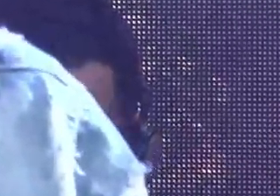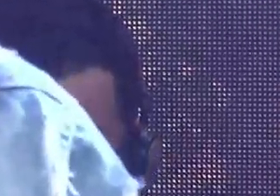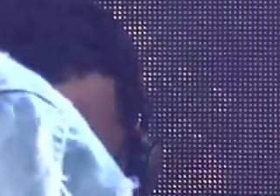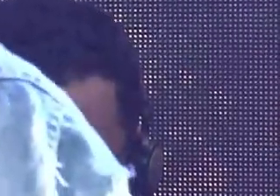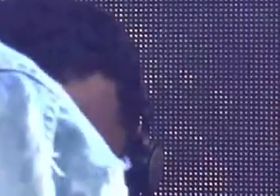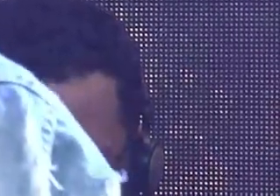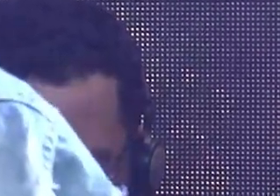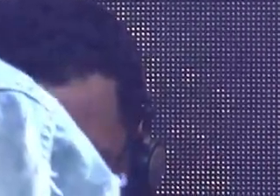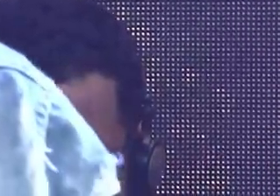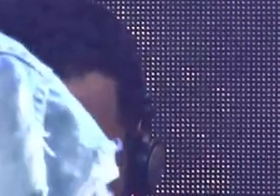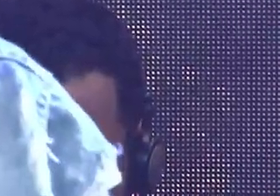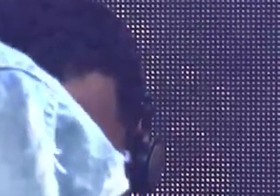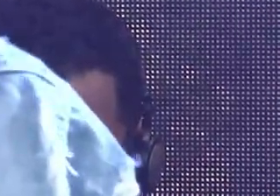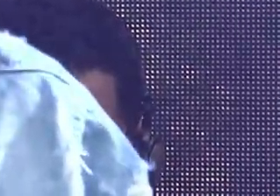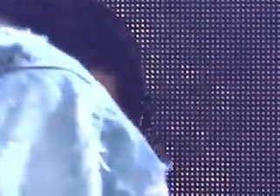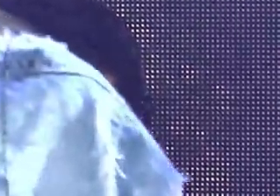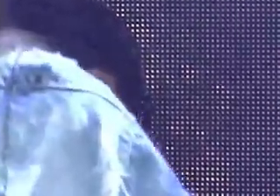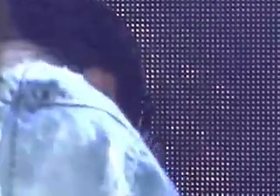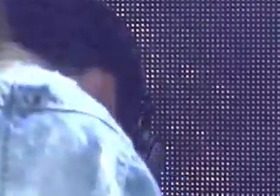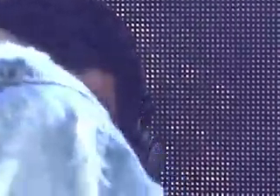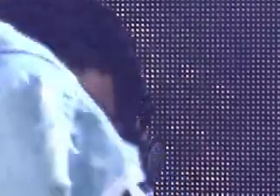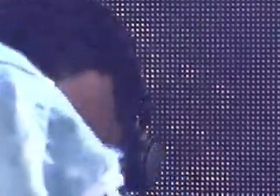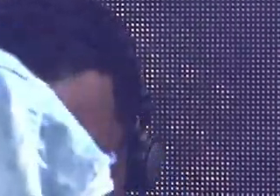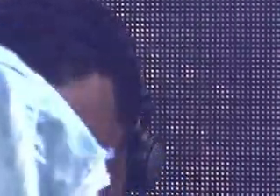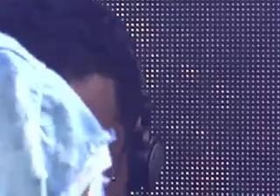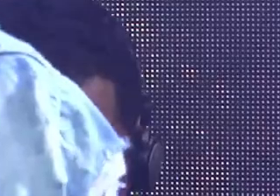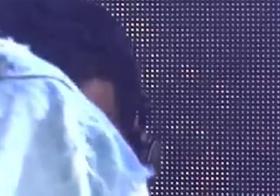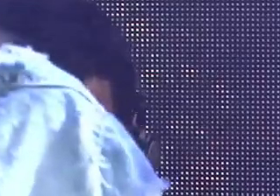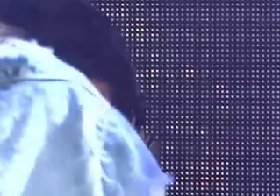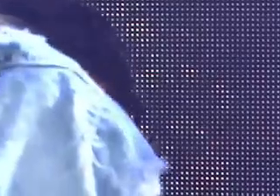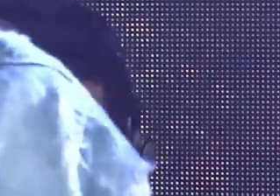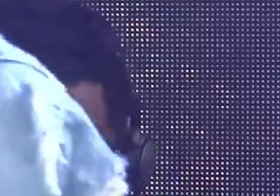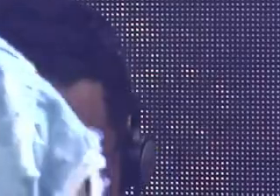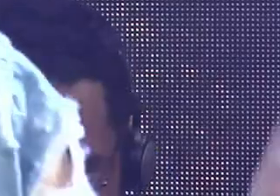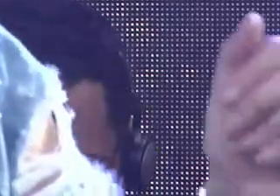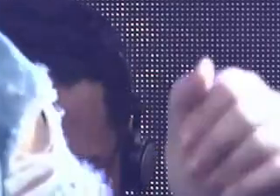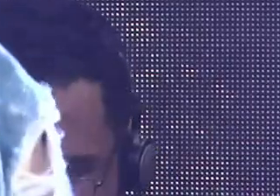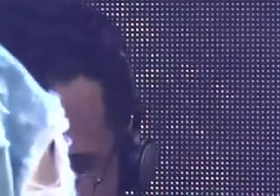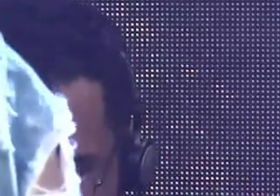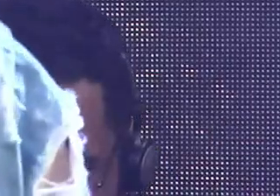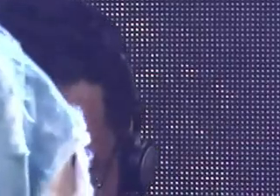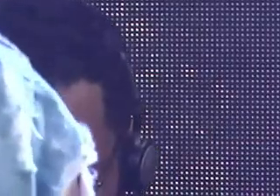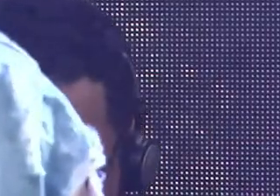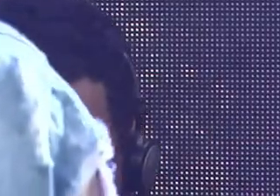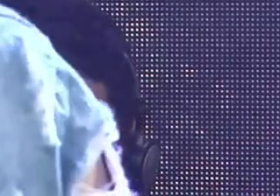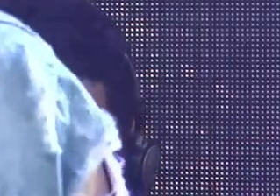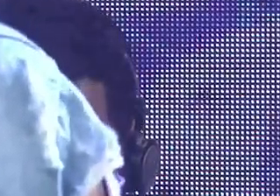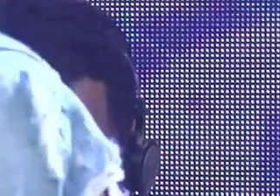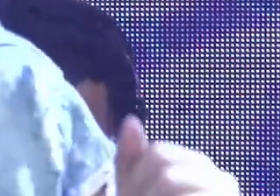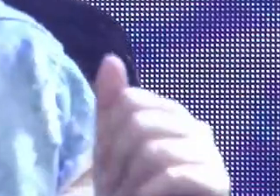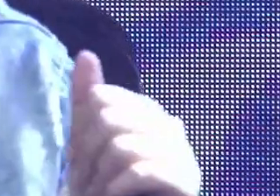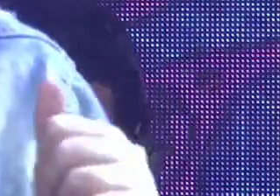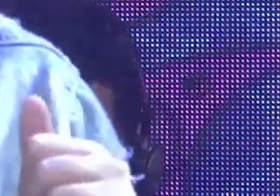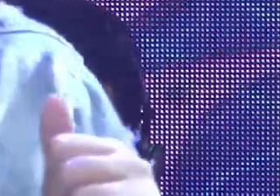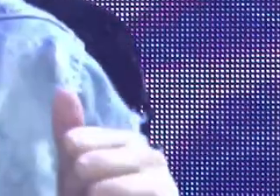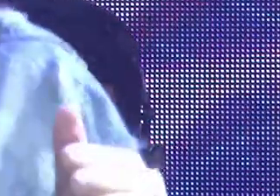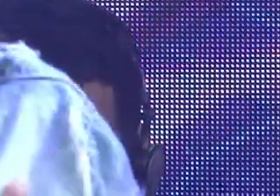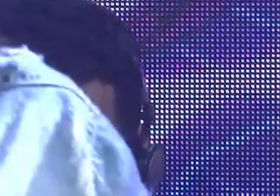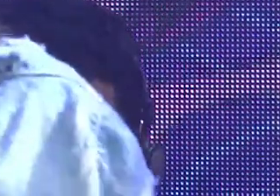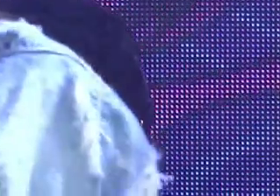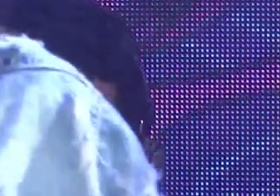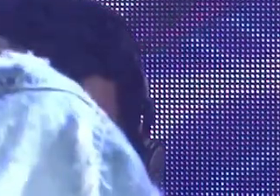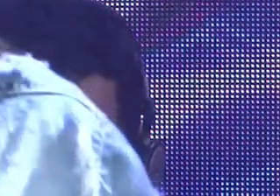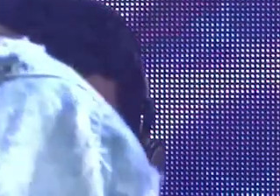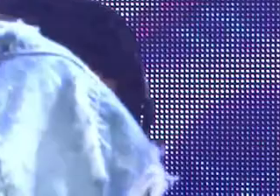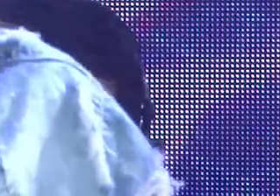mysterious. I got a taste in your eyes and it means so that you can't even have a good time. Everybody looks to the